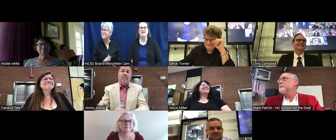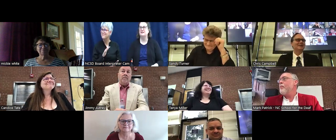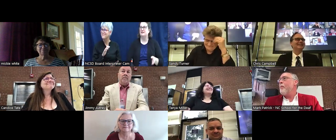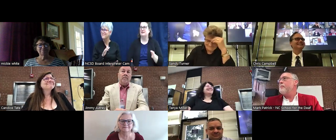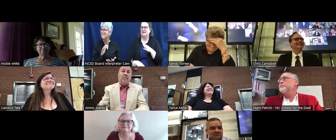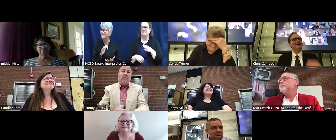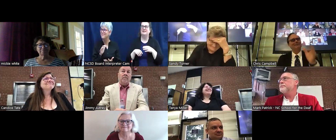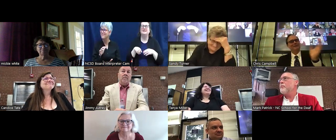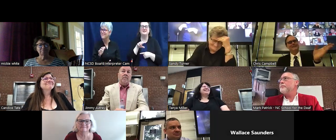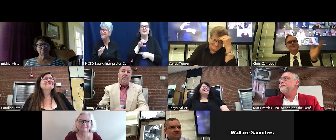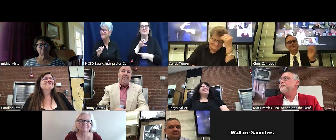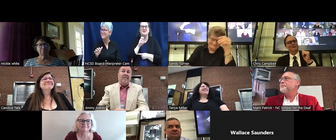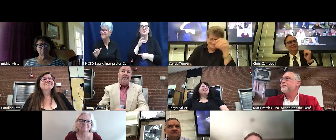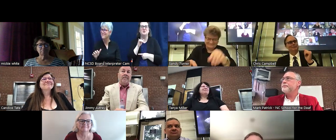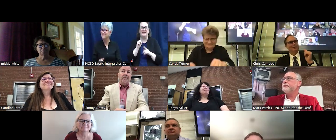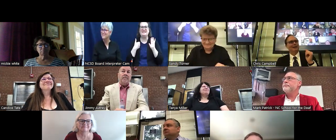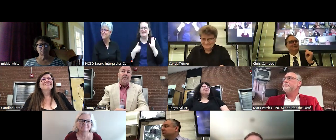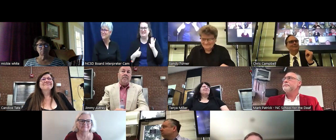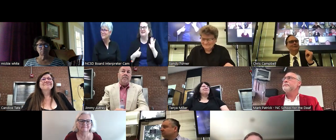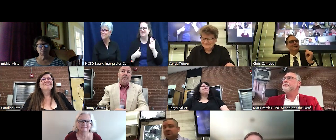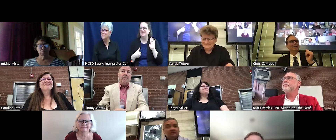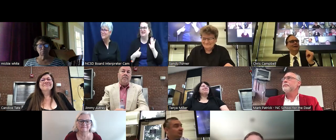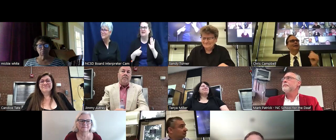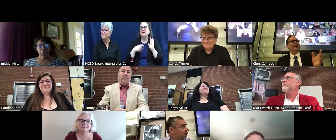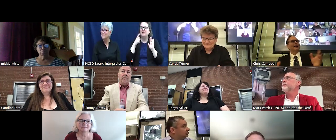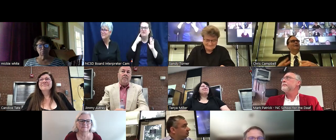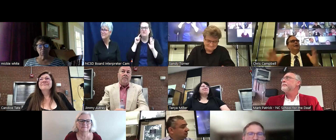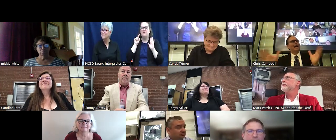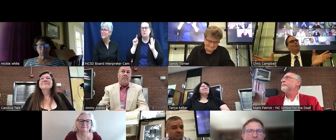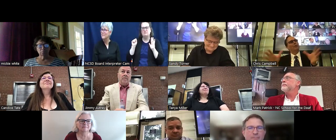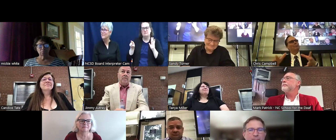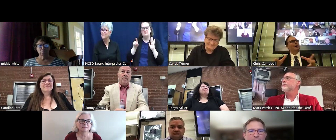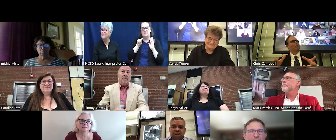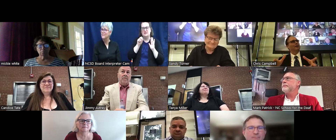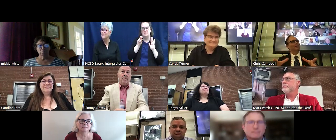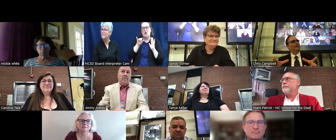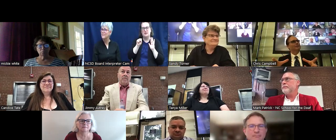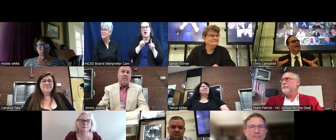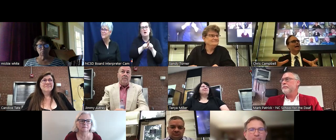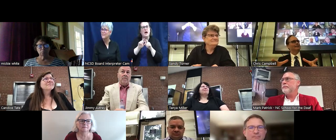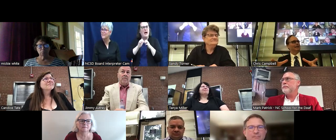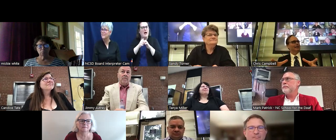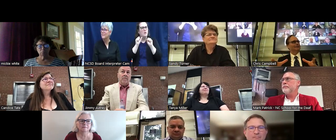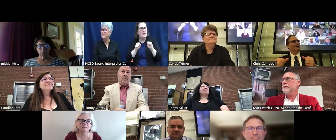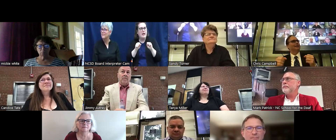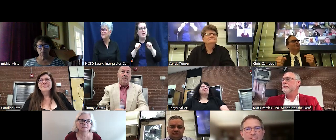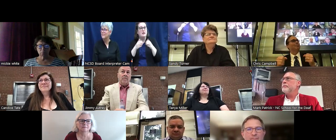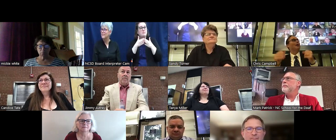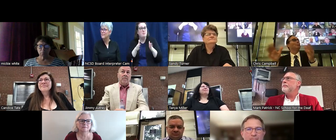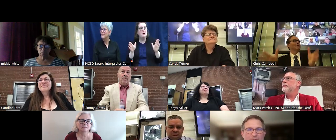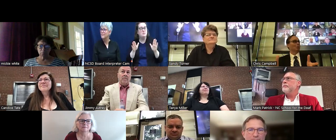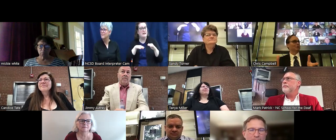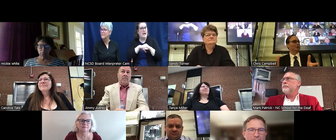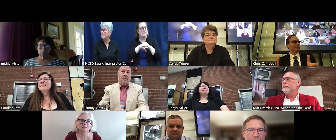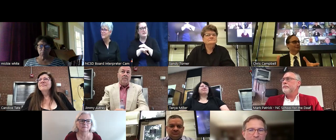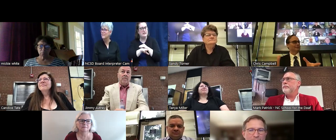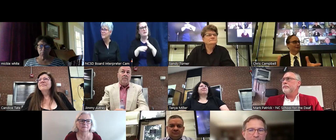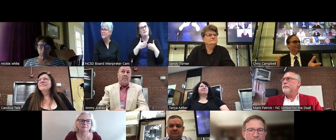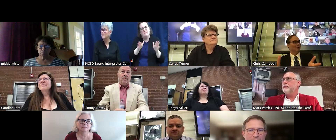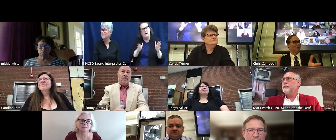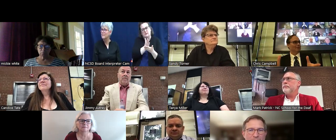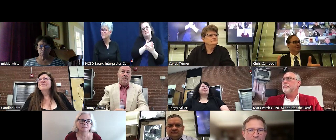This is Chris, and then this is for Ms. Tanya. Then how will the public be able to access the public